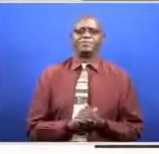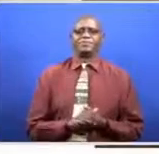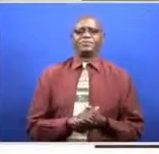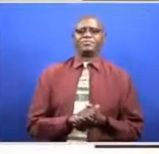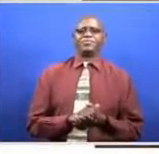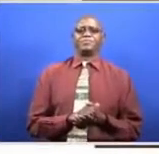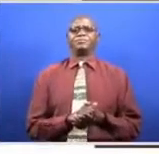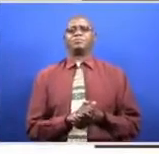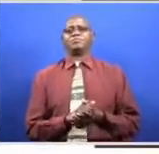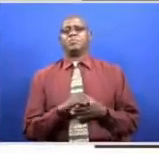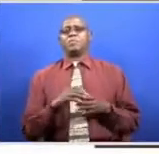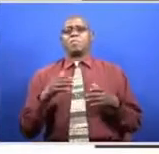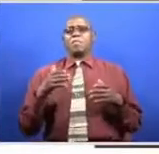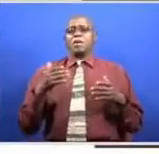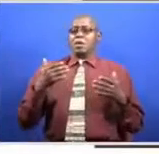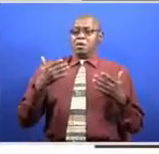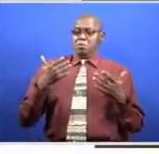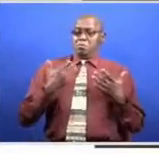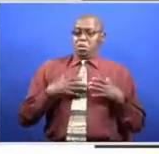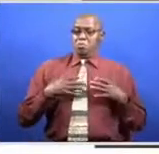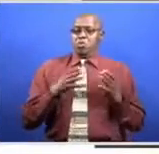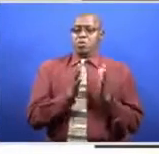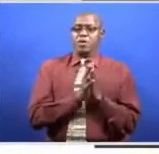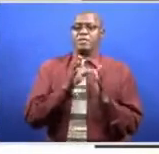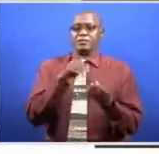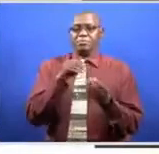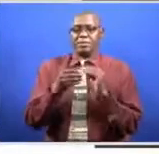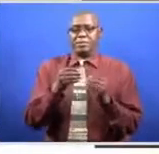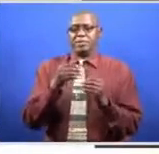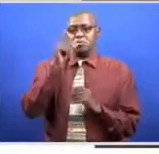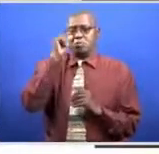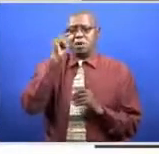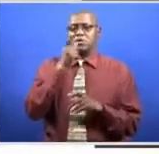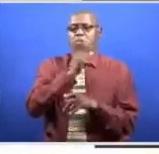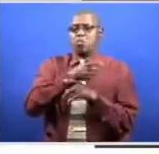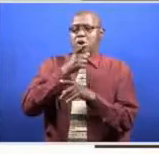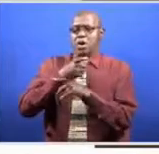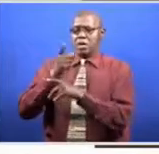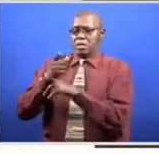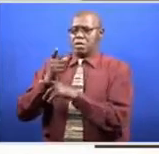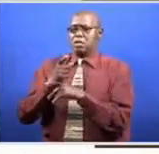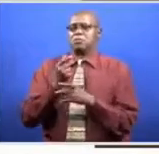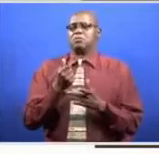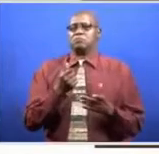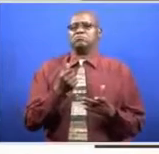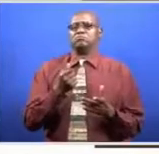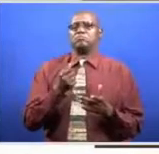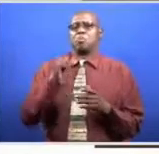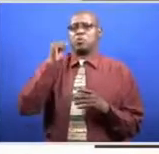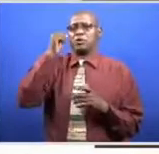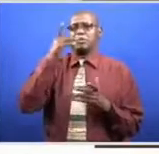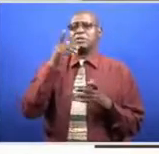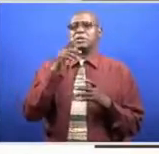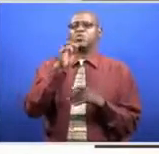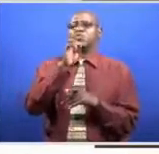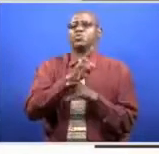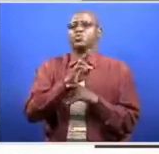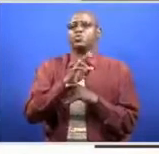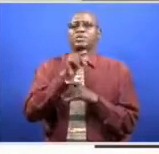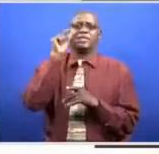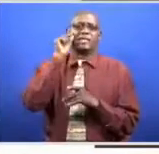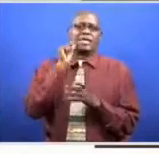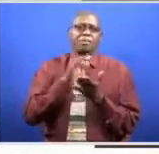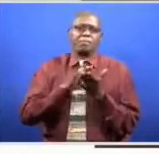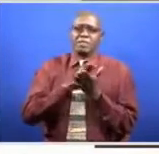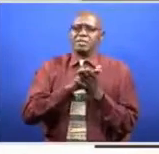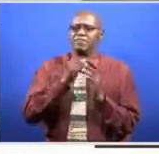People living with disability in Mombasa have warned politicians against using gender-based violence as a tool to scare